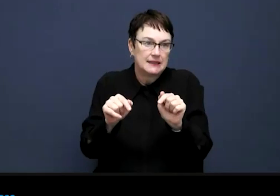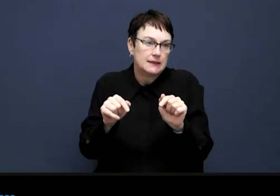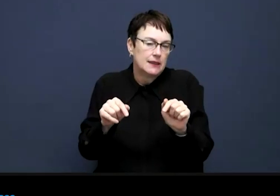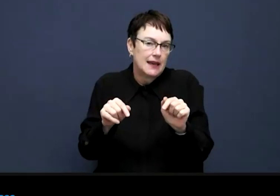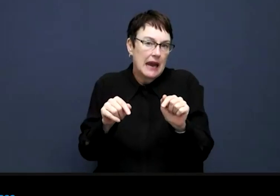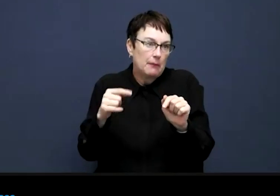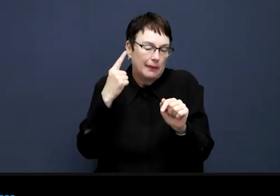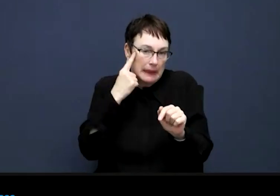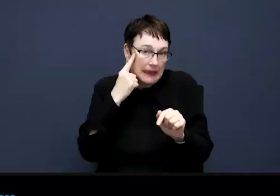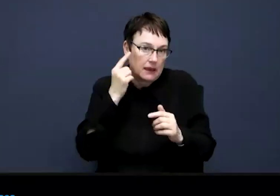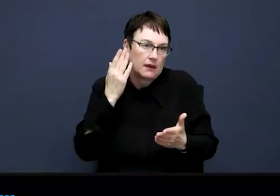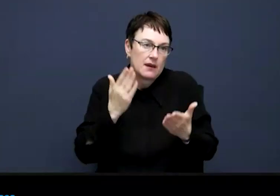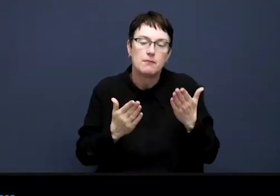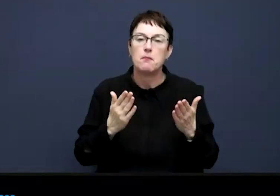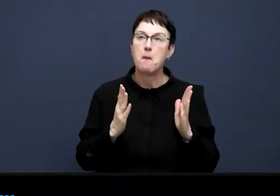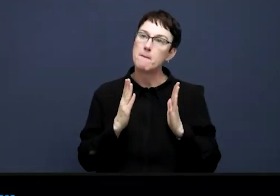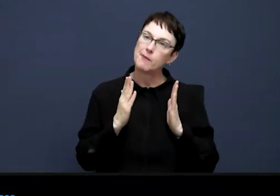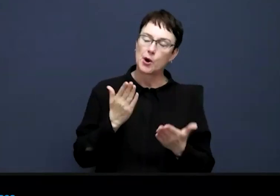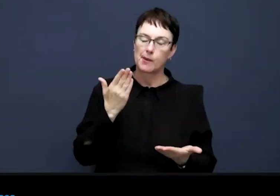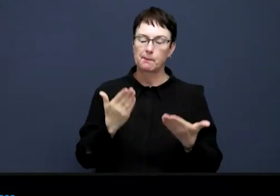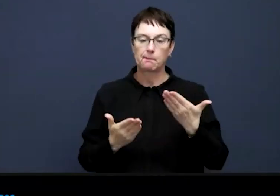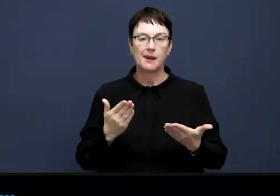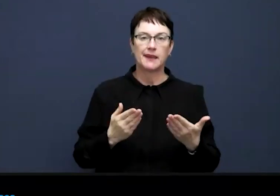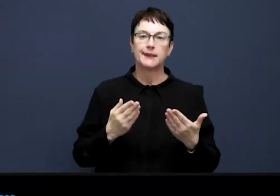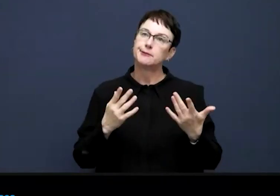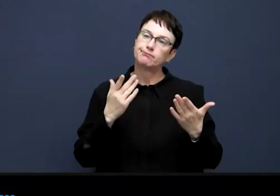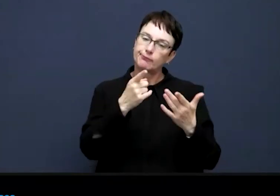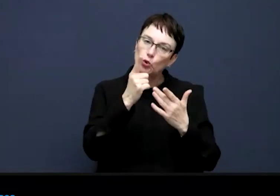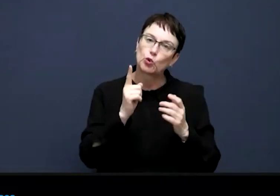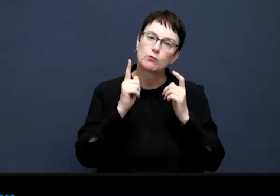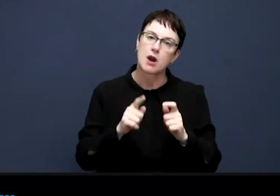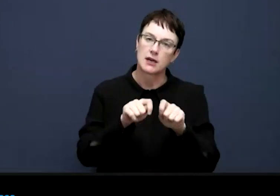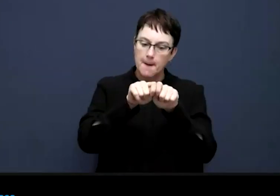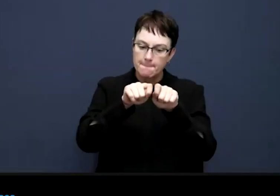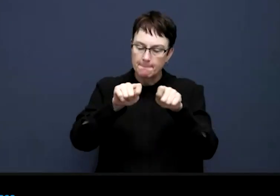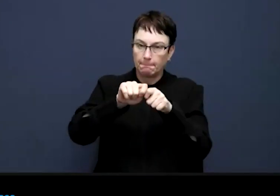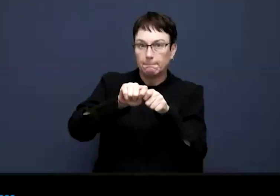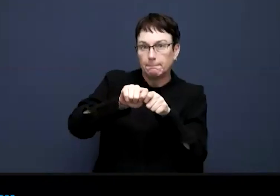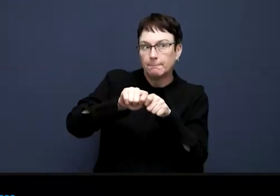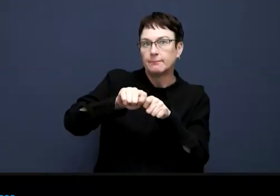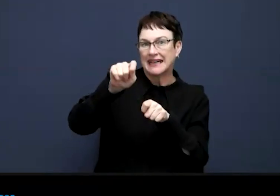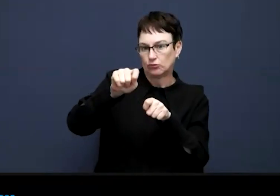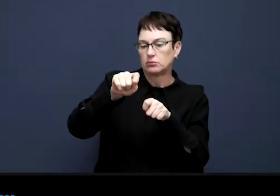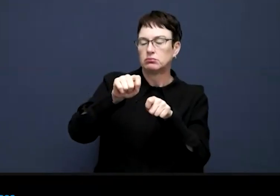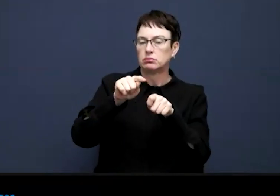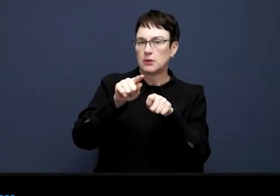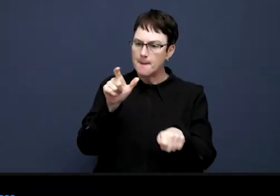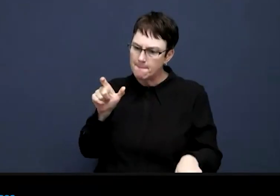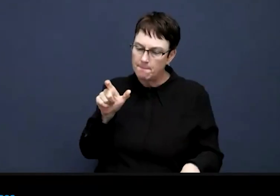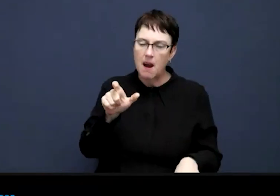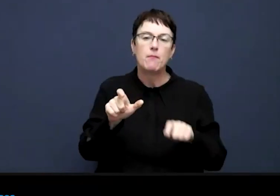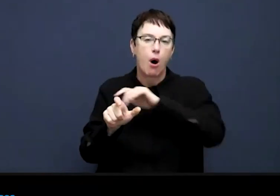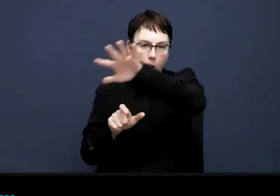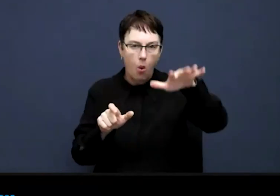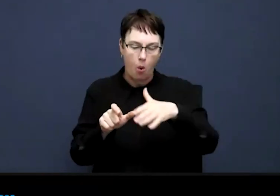by default and a size by default, because sometimes I really try to sign anyway. I try to do it, and then my signature is in the